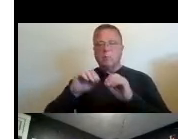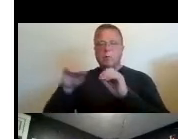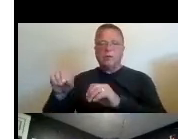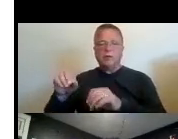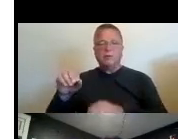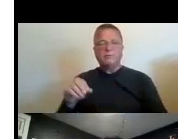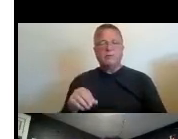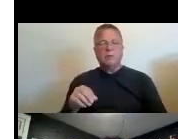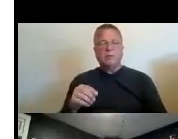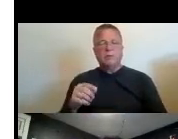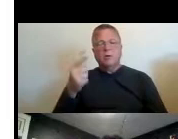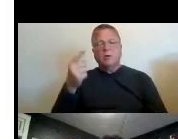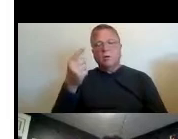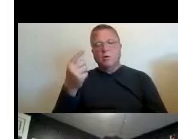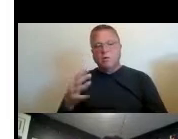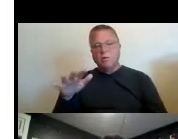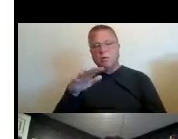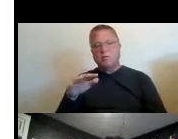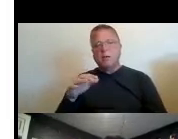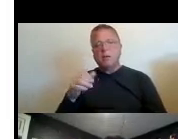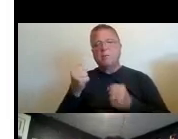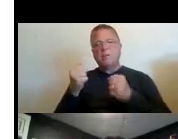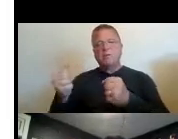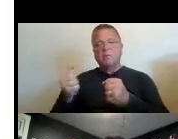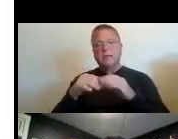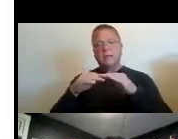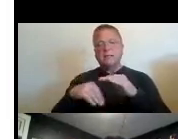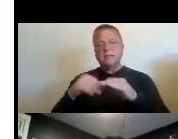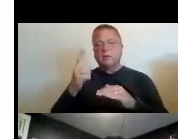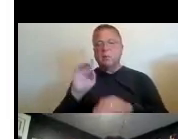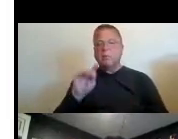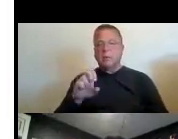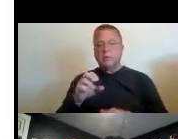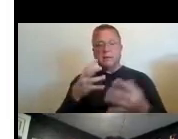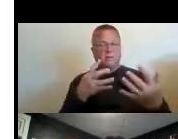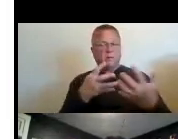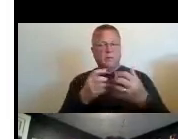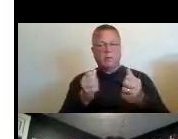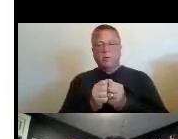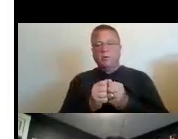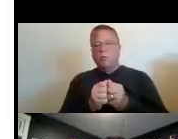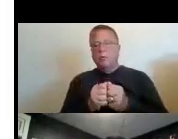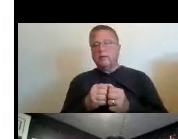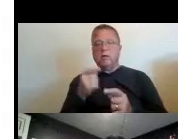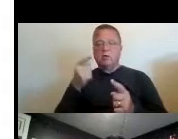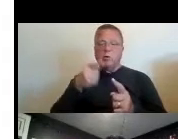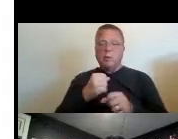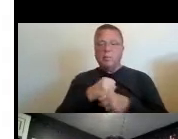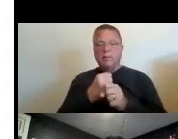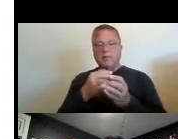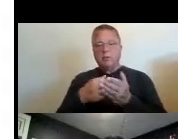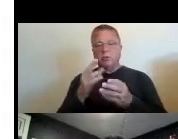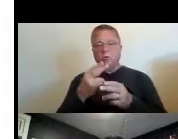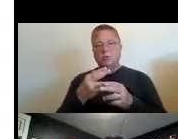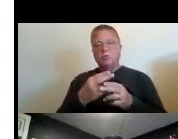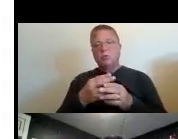Pittsburgh currently are less than 1 mile. So that tracks directly into our goal about making short trips enjoyable. We know that if someone's choosing to take their